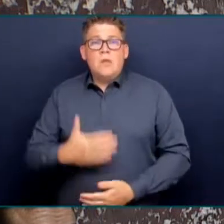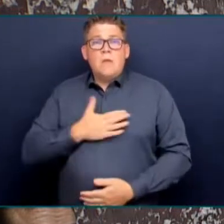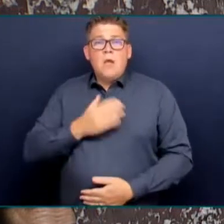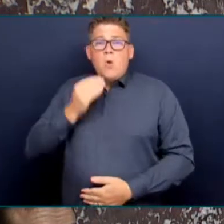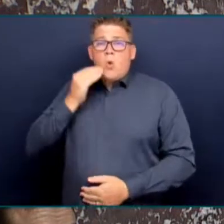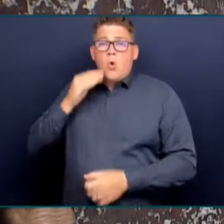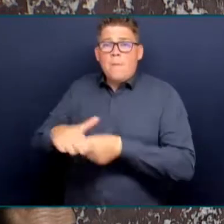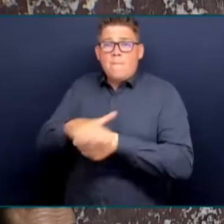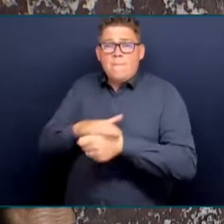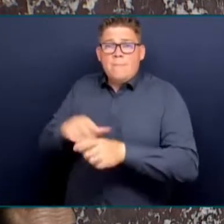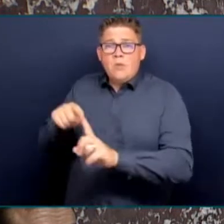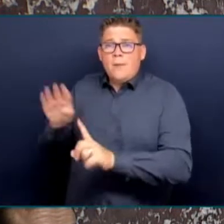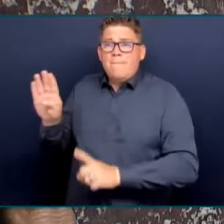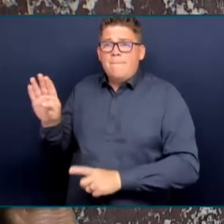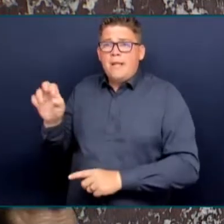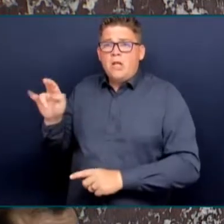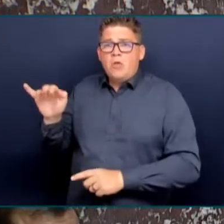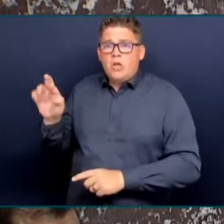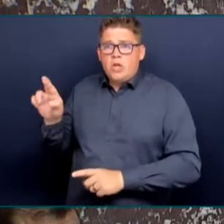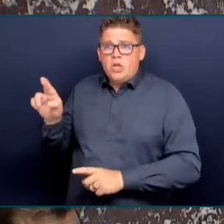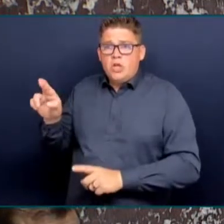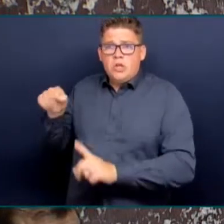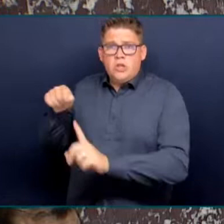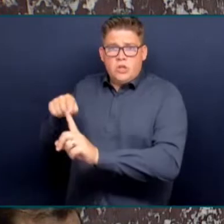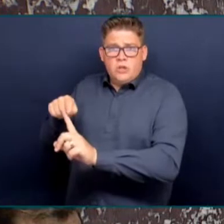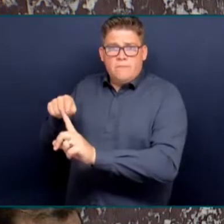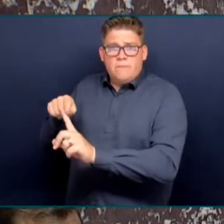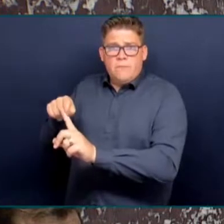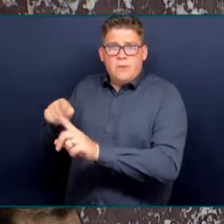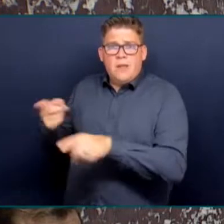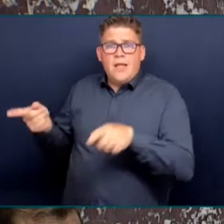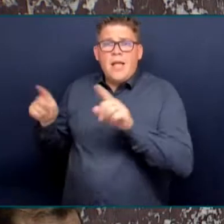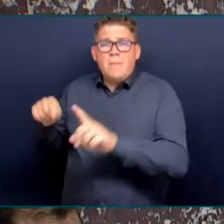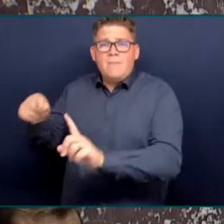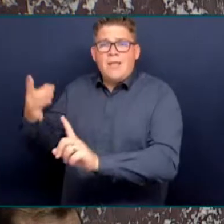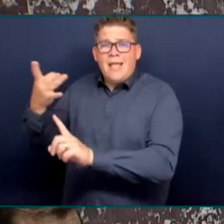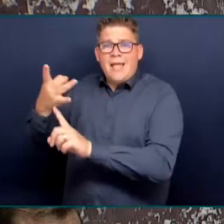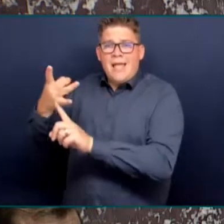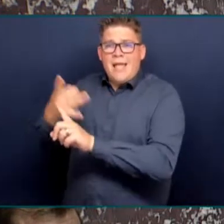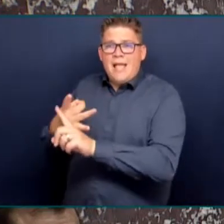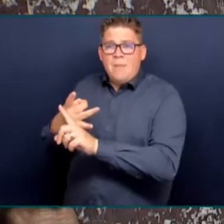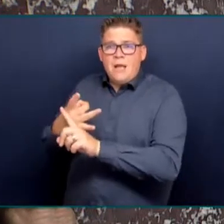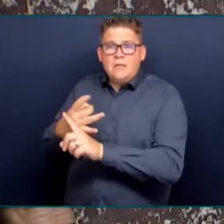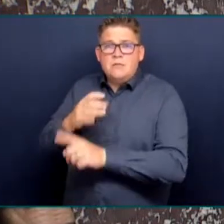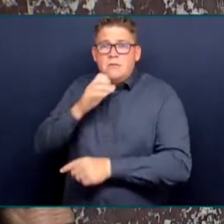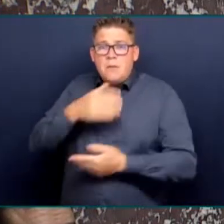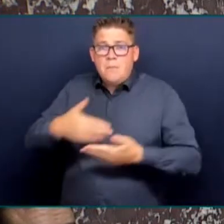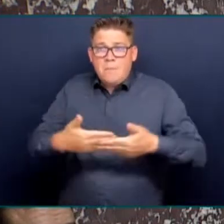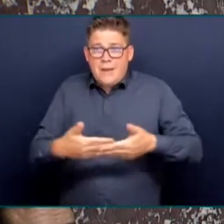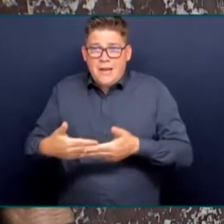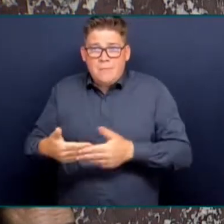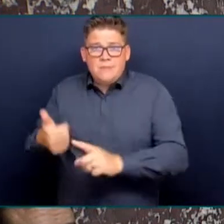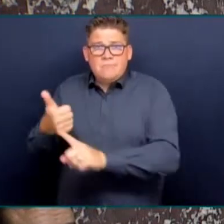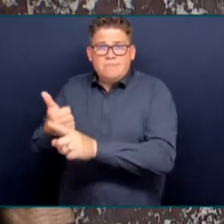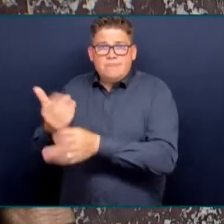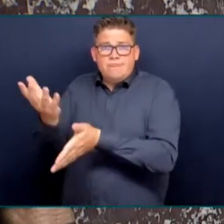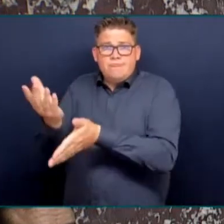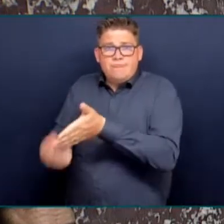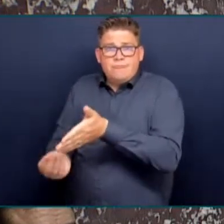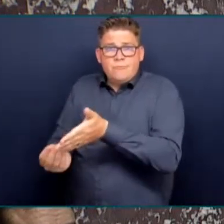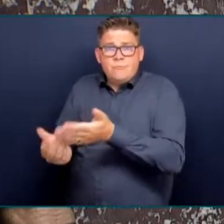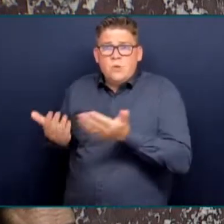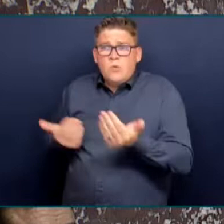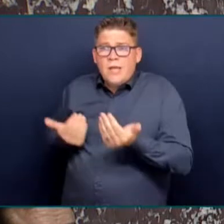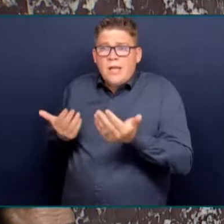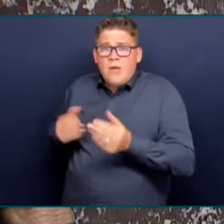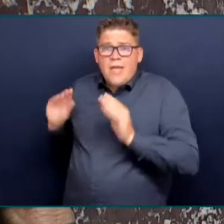tragically an 8-month-old baby lost their life waiting for an ambulance. According to Troy Clifford of the